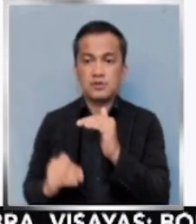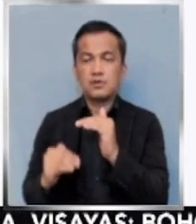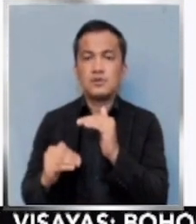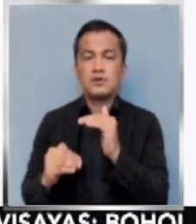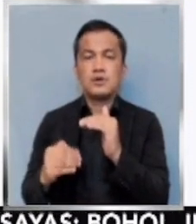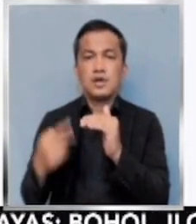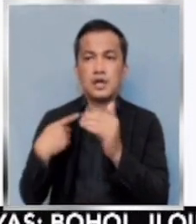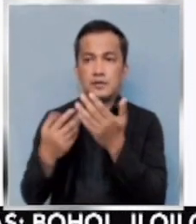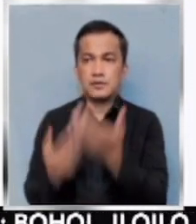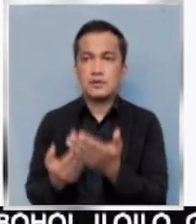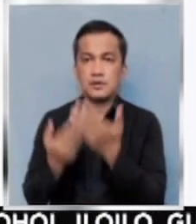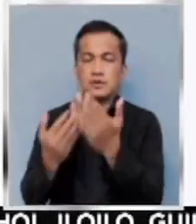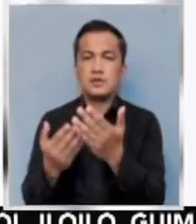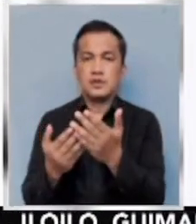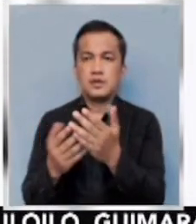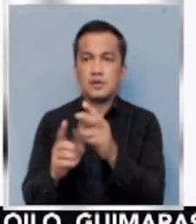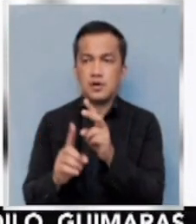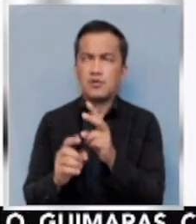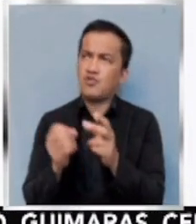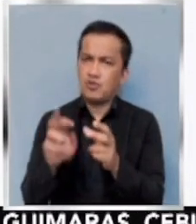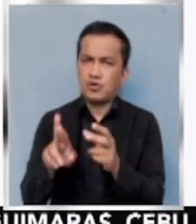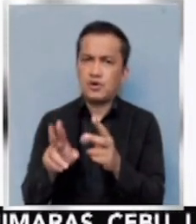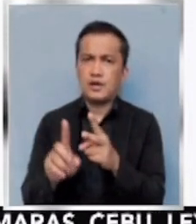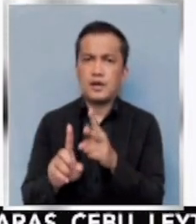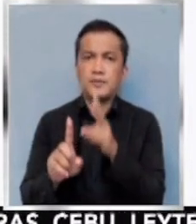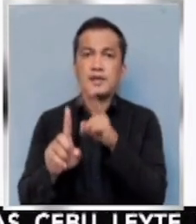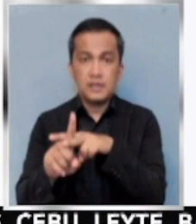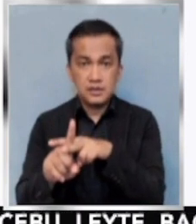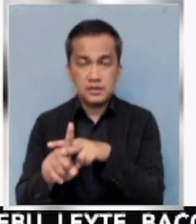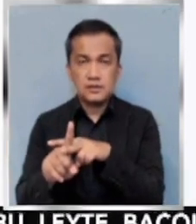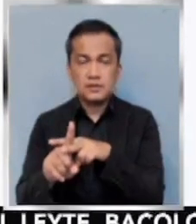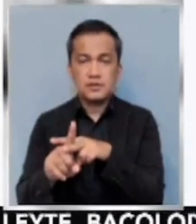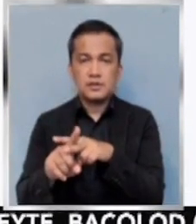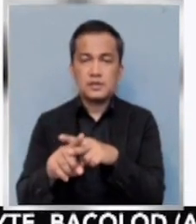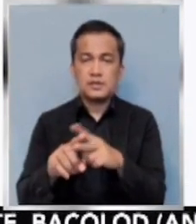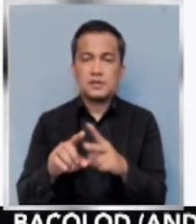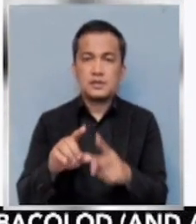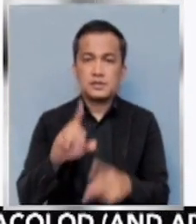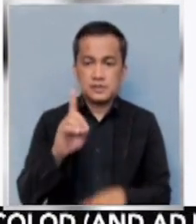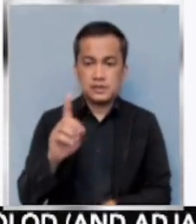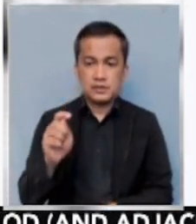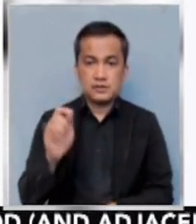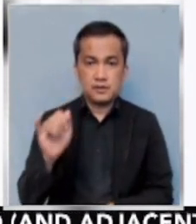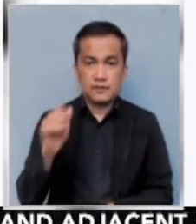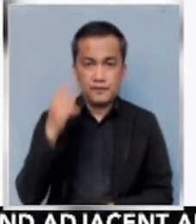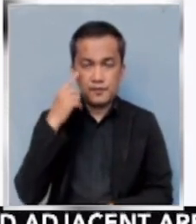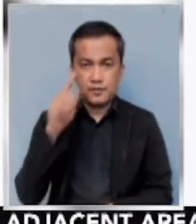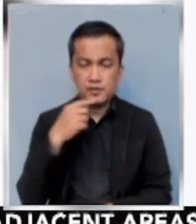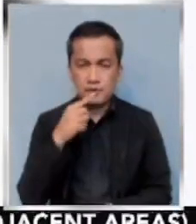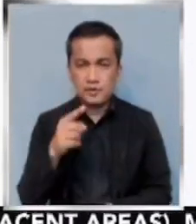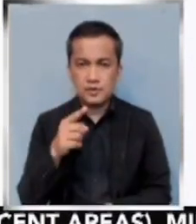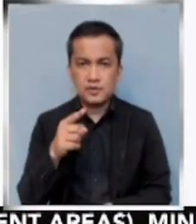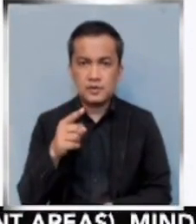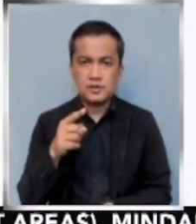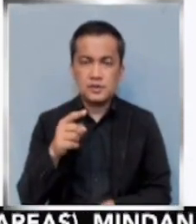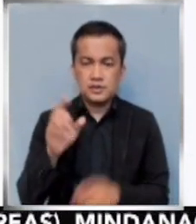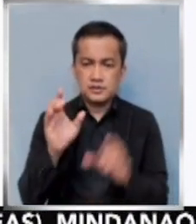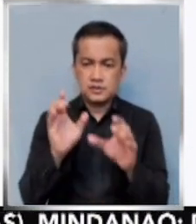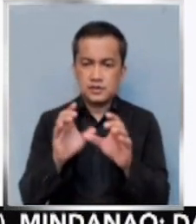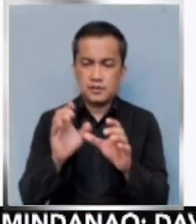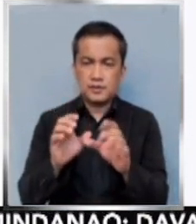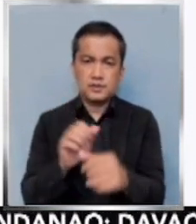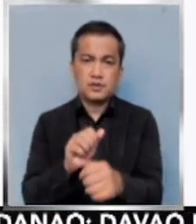submitted or applied rather to the DTI for a certificate of authority,